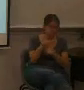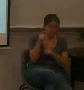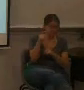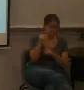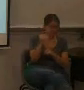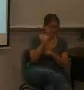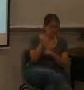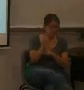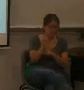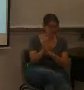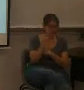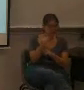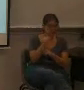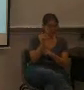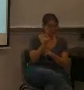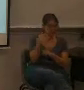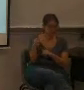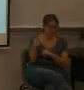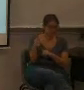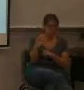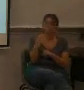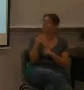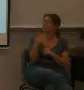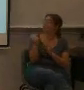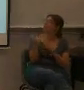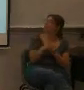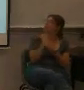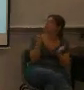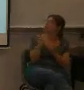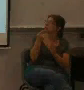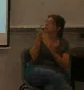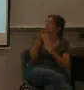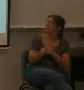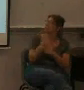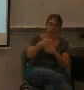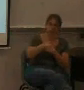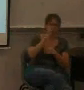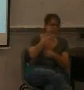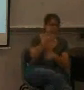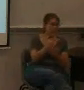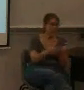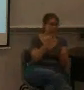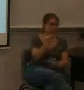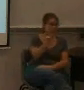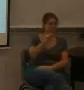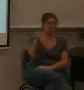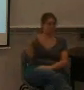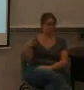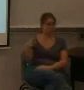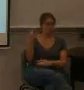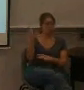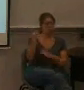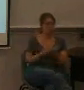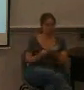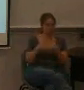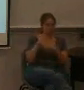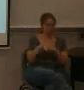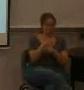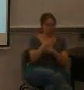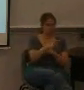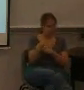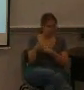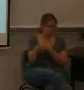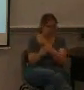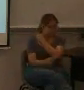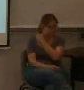response, 10%, 15% phosphorus, and again, almost half the time you need both nitrogen and phosphorus to stimulate primary production.